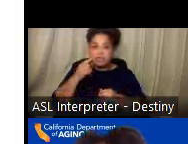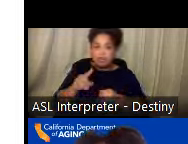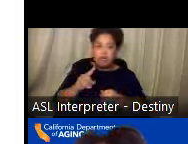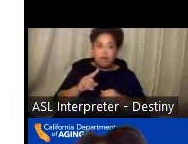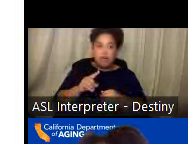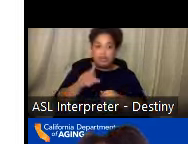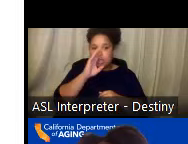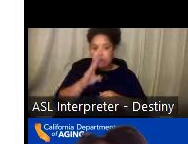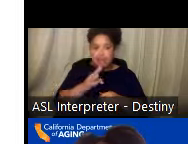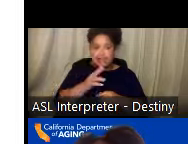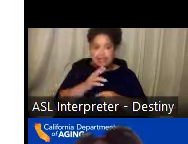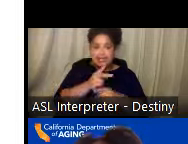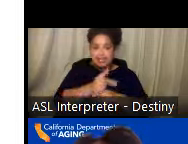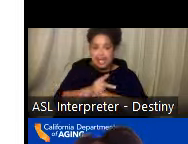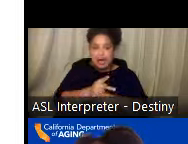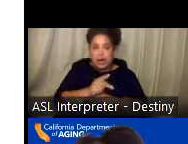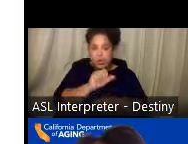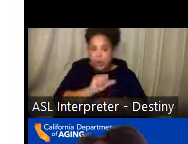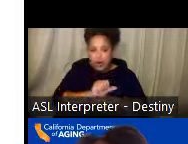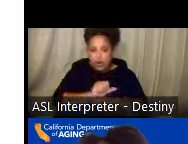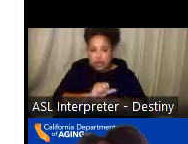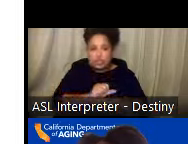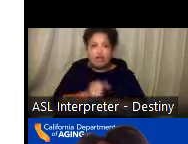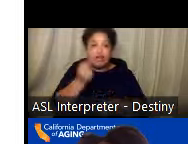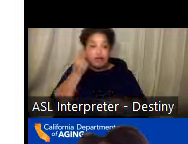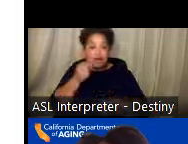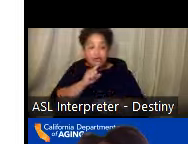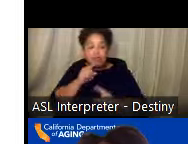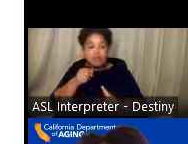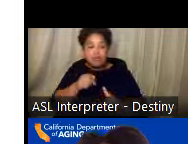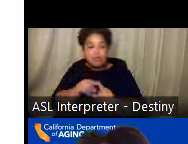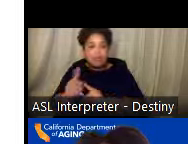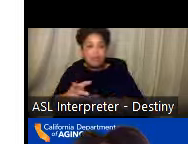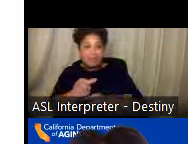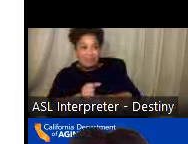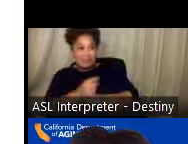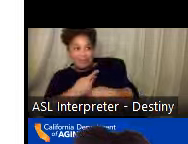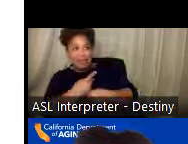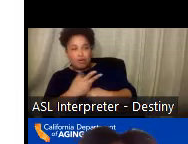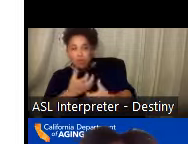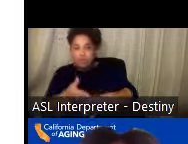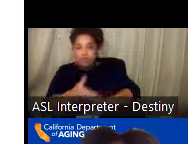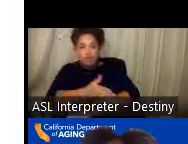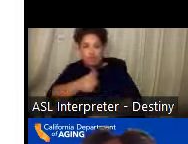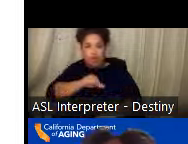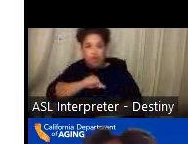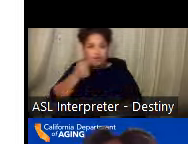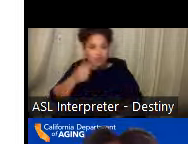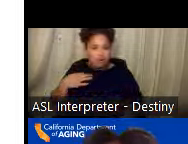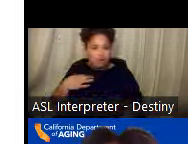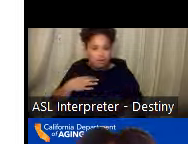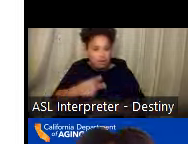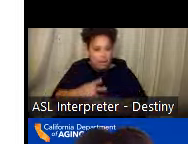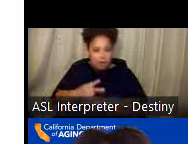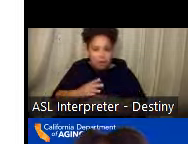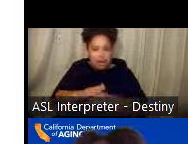to improve the quality of care for those that are receiving care, recipients of care. And how we're going to do that